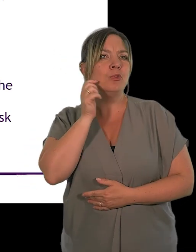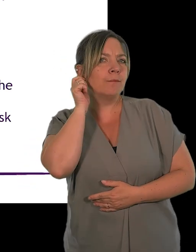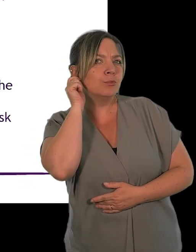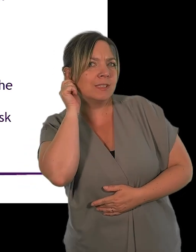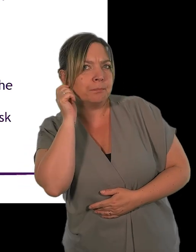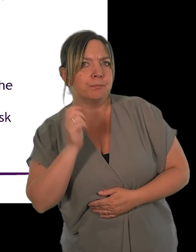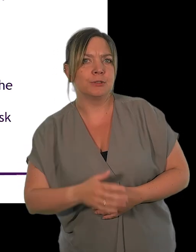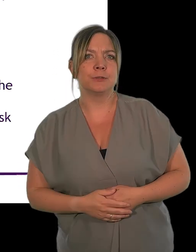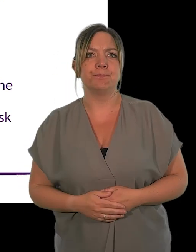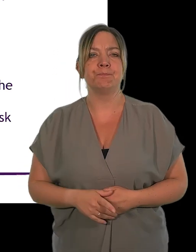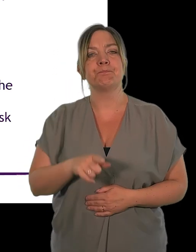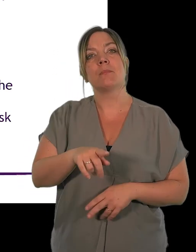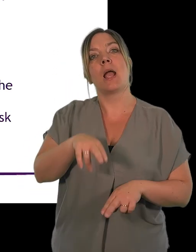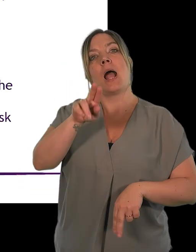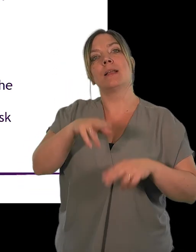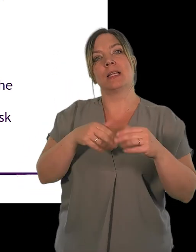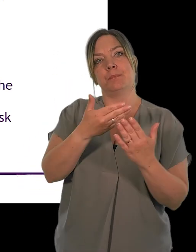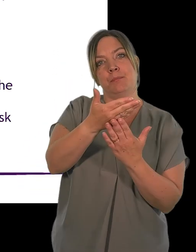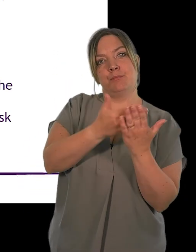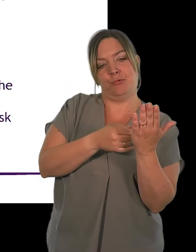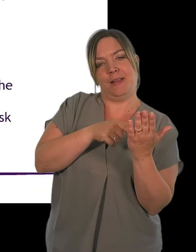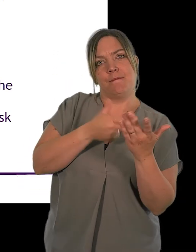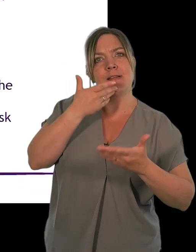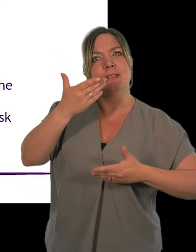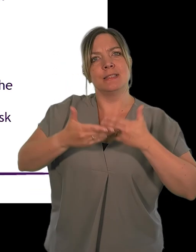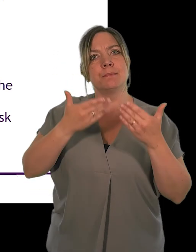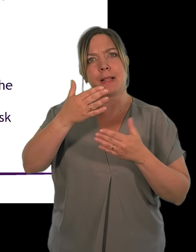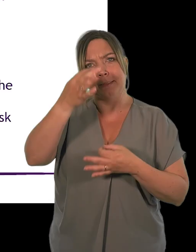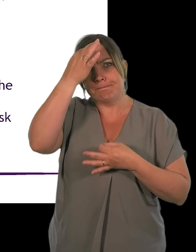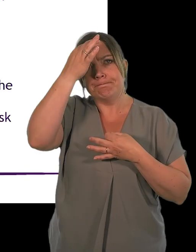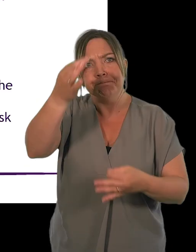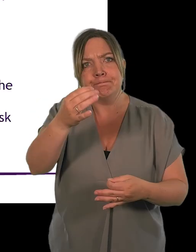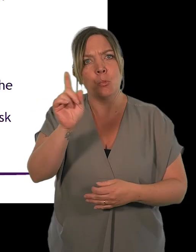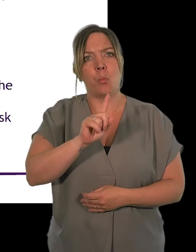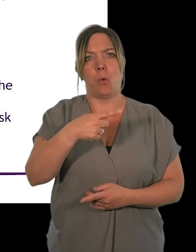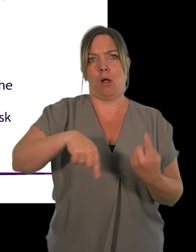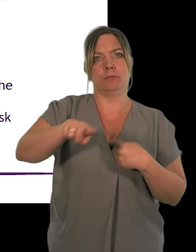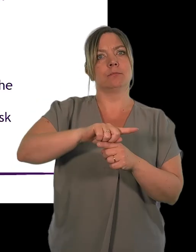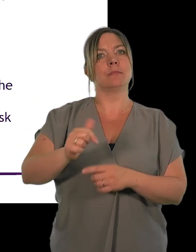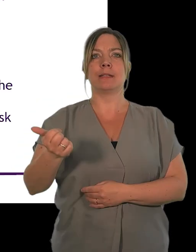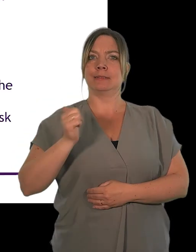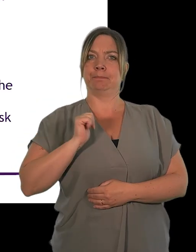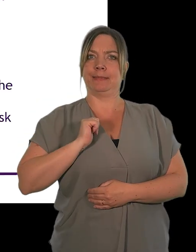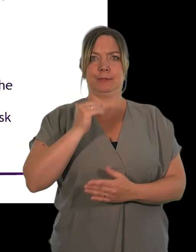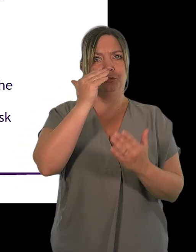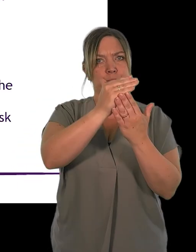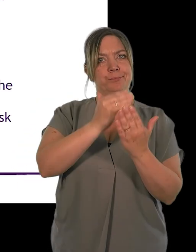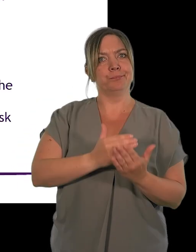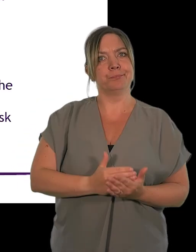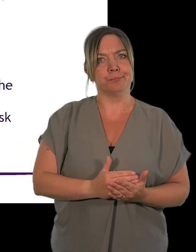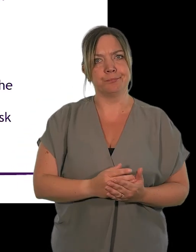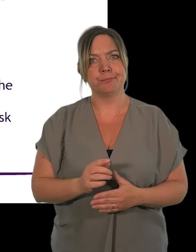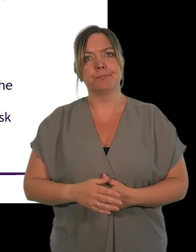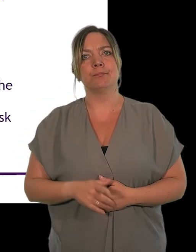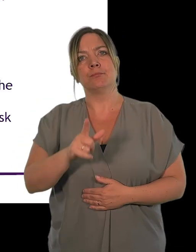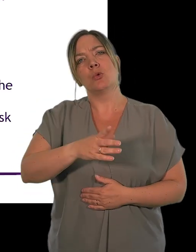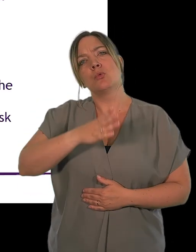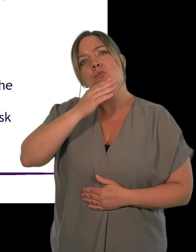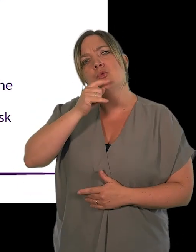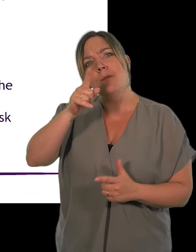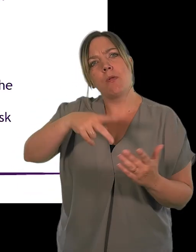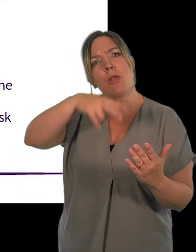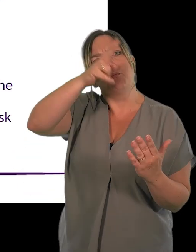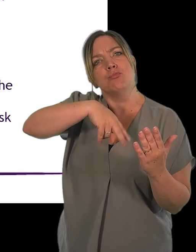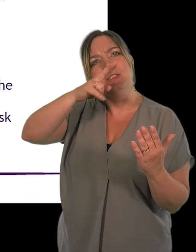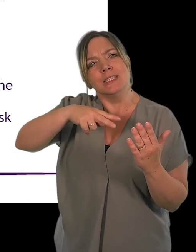Obviously, the assessment brief outlines precisely what you're expected to do. It is useful to read over this a few